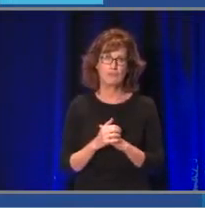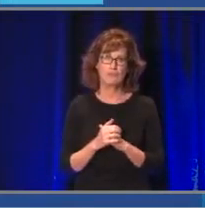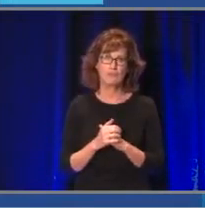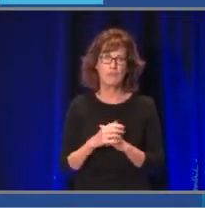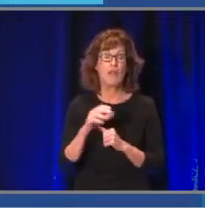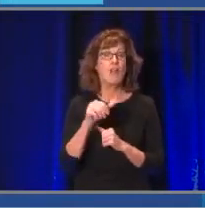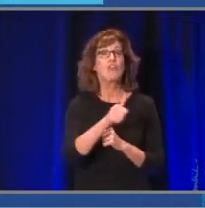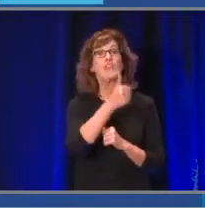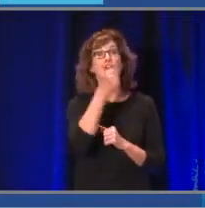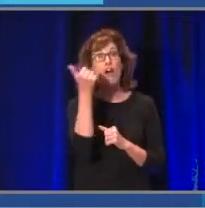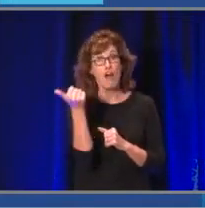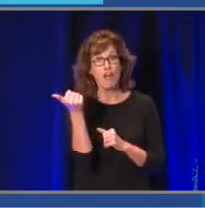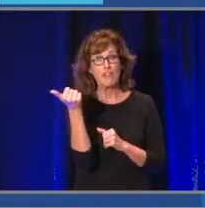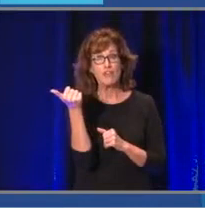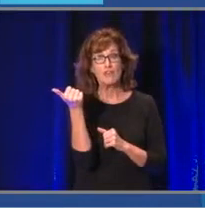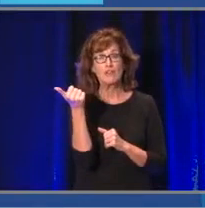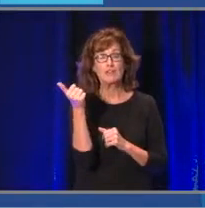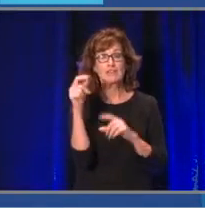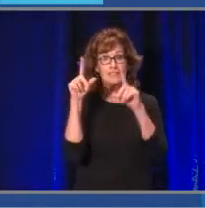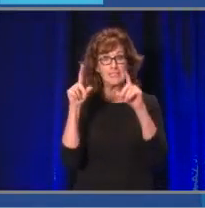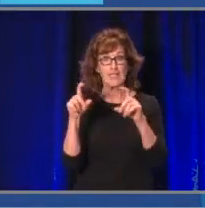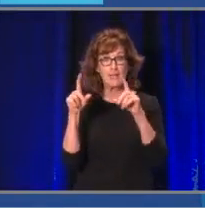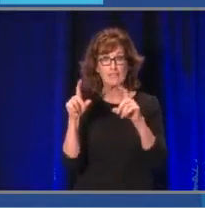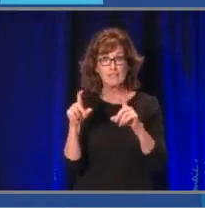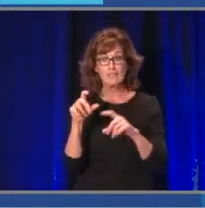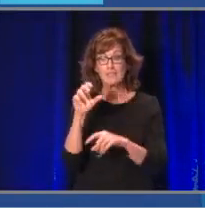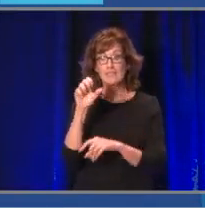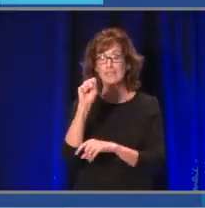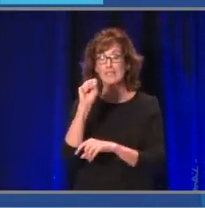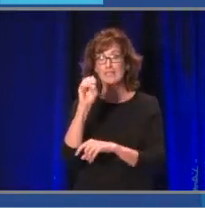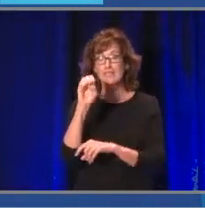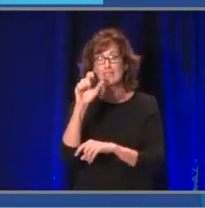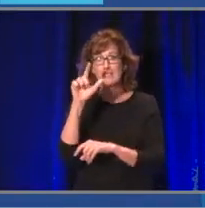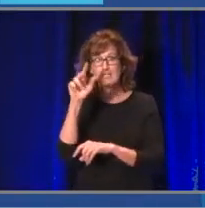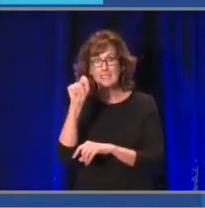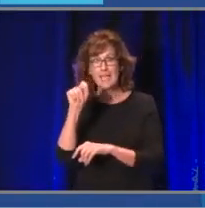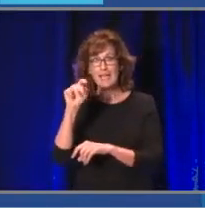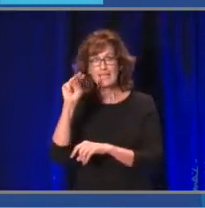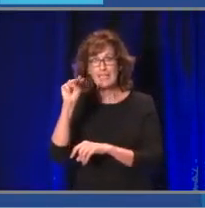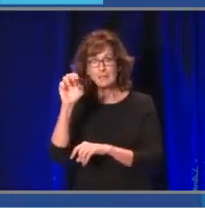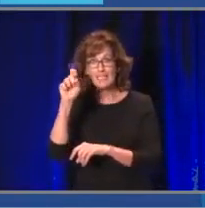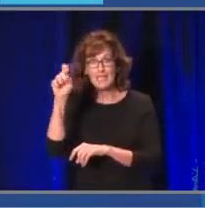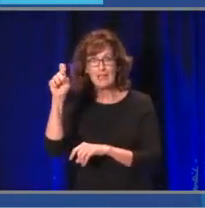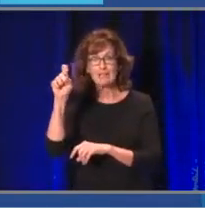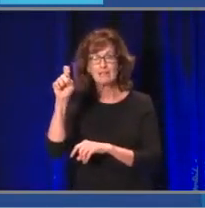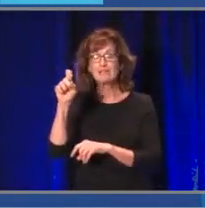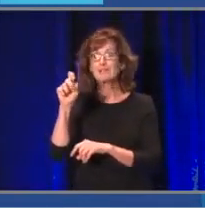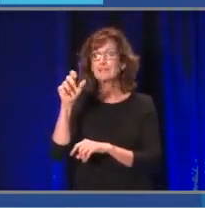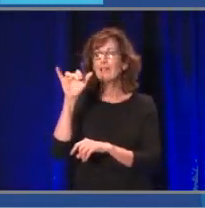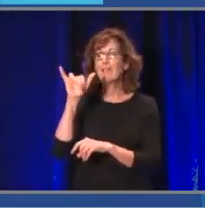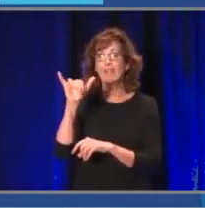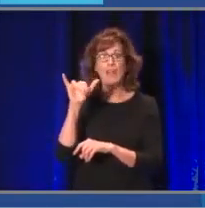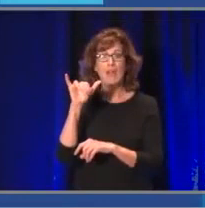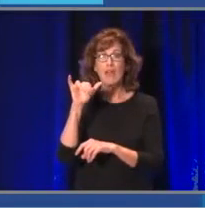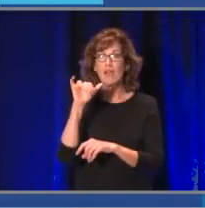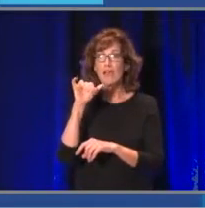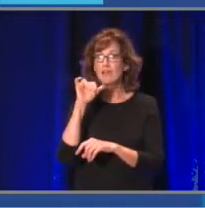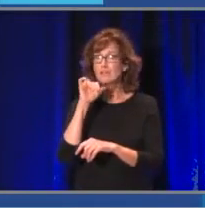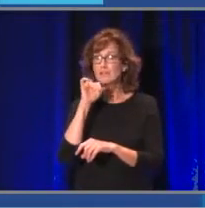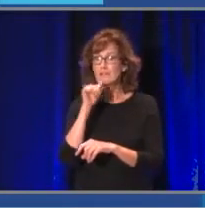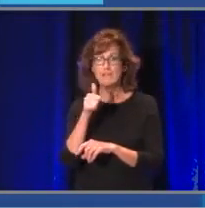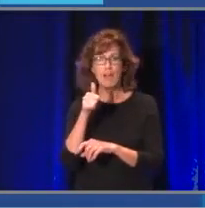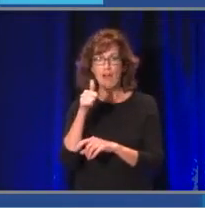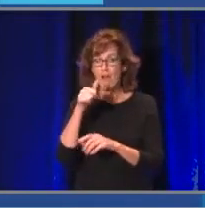The other assay, Select MDX, is also a non-invasive